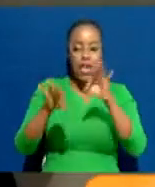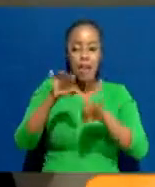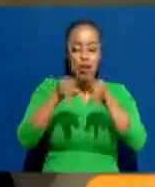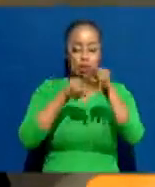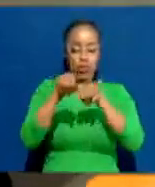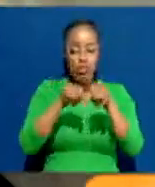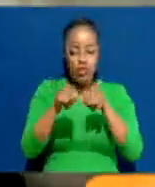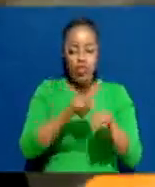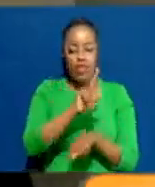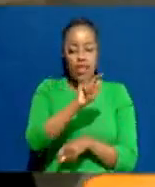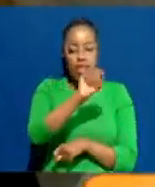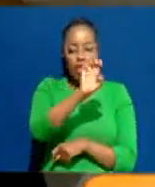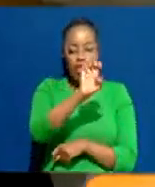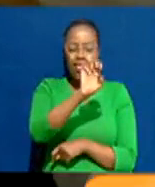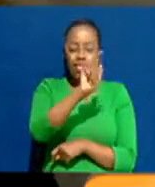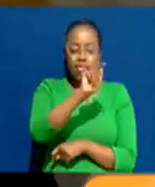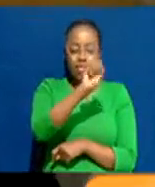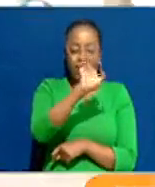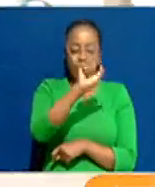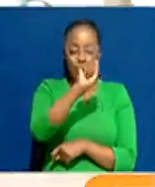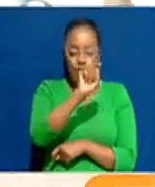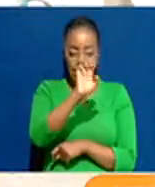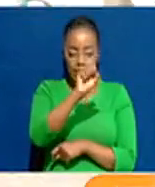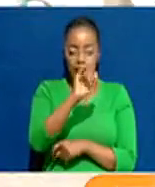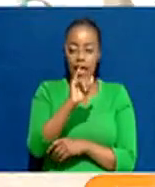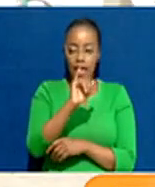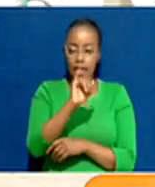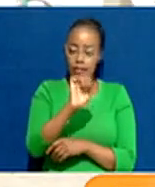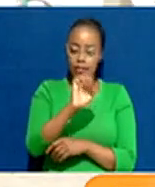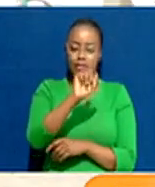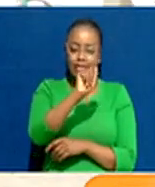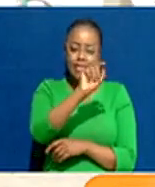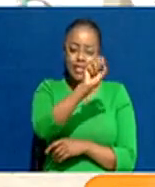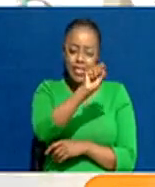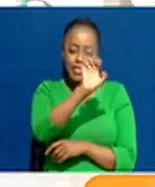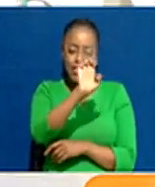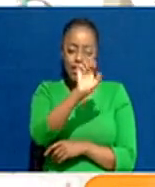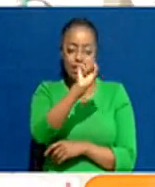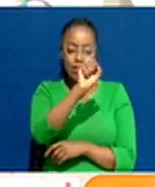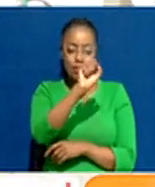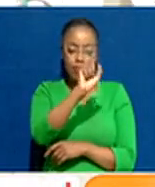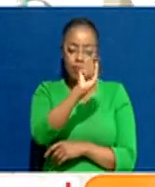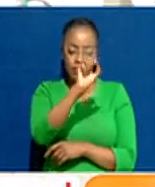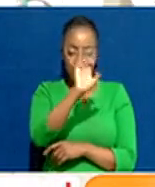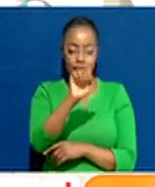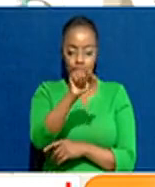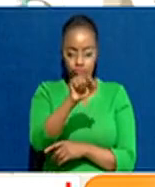of sesameflies in endemic areas. As we document this journey, it is